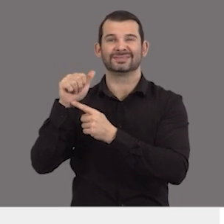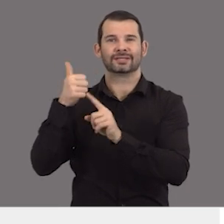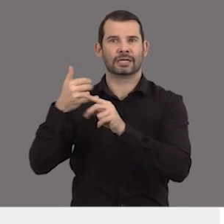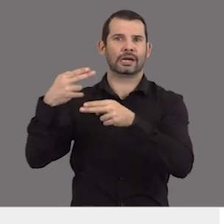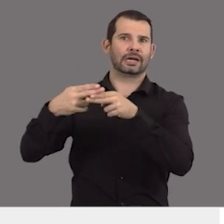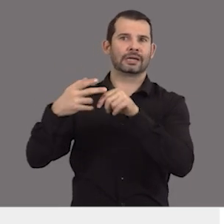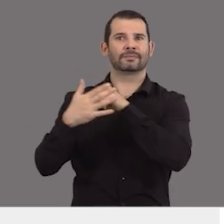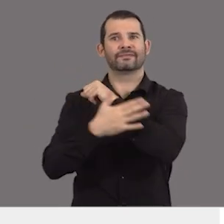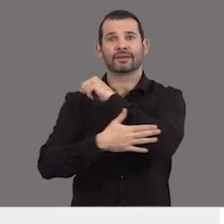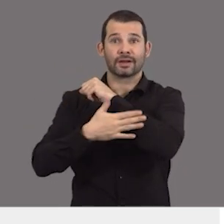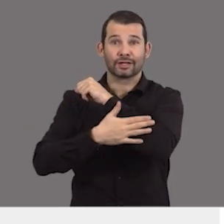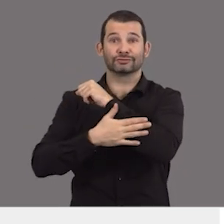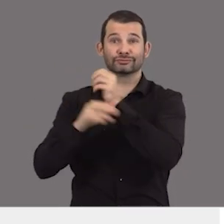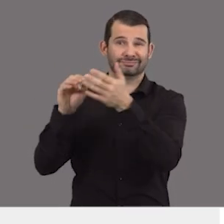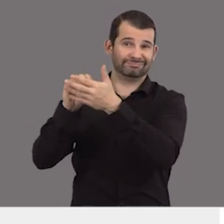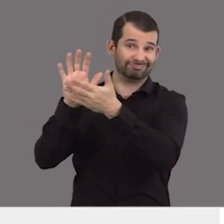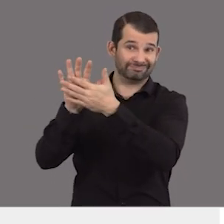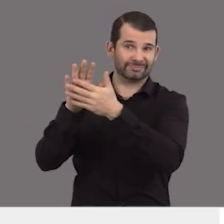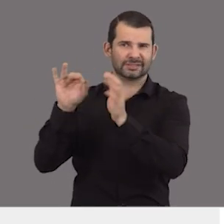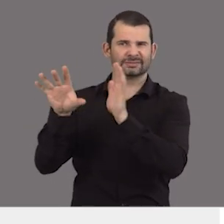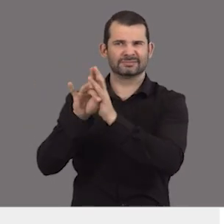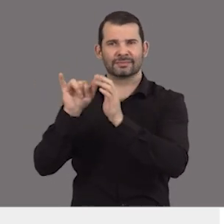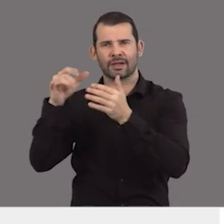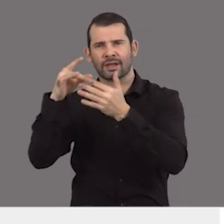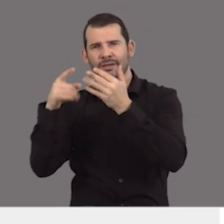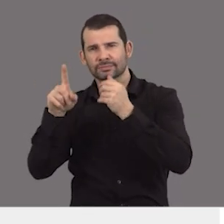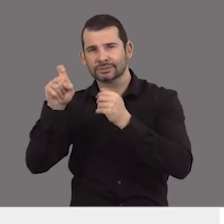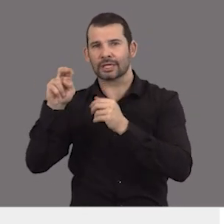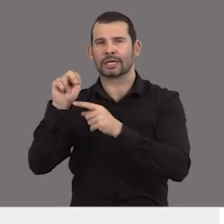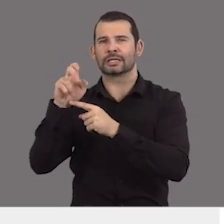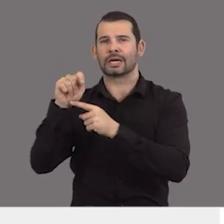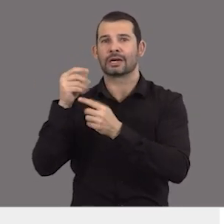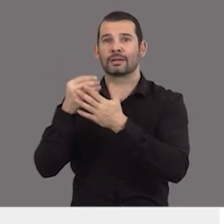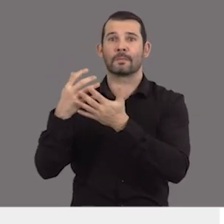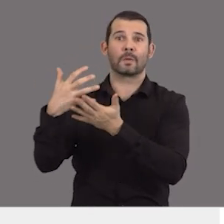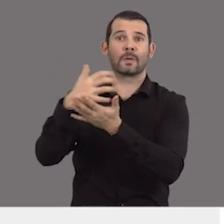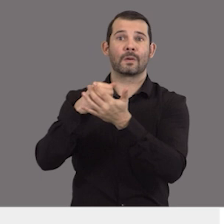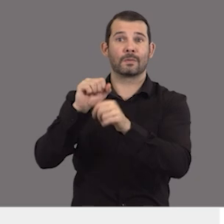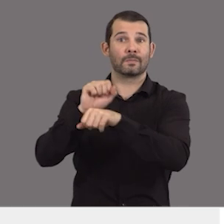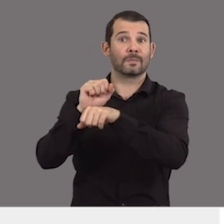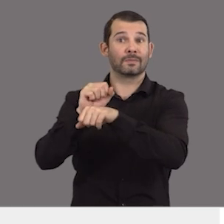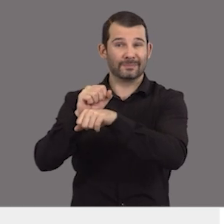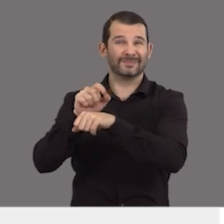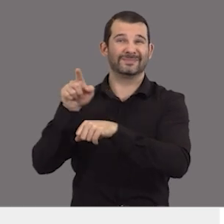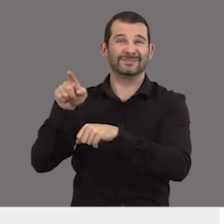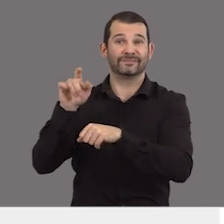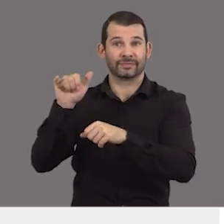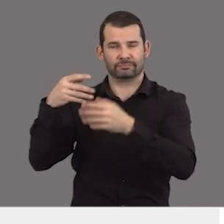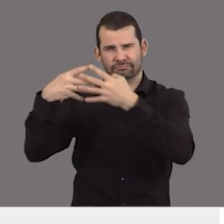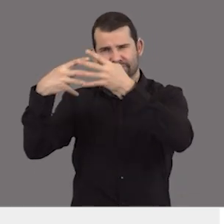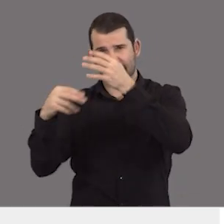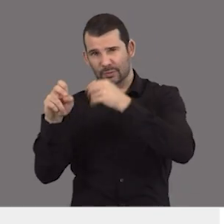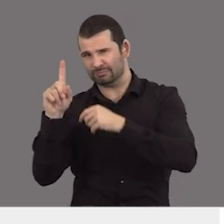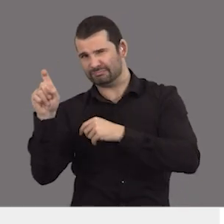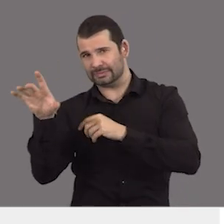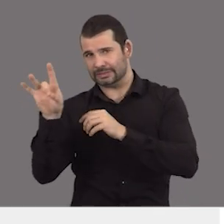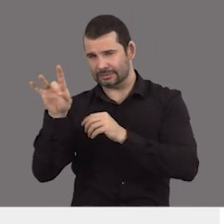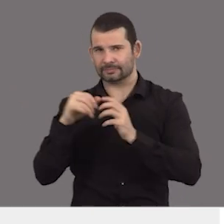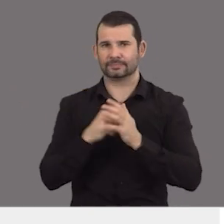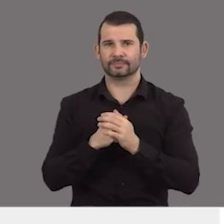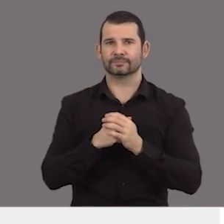Enter Indonesia as the name of country and select the option Net Employment Income from the drop-down